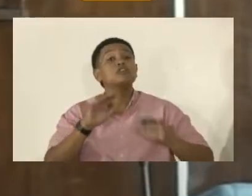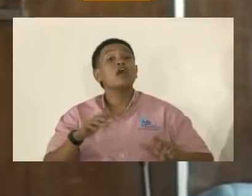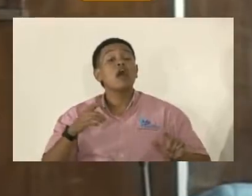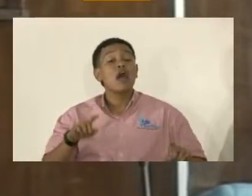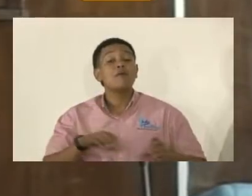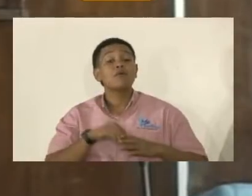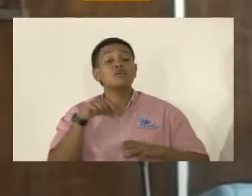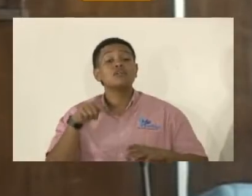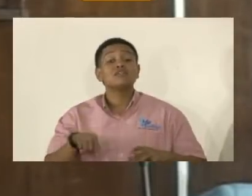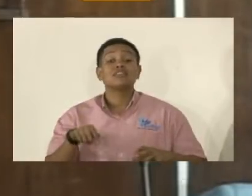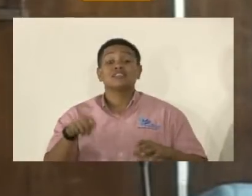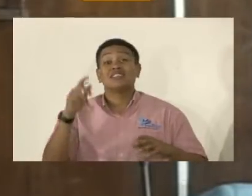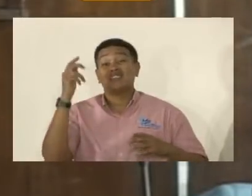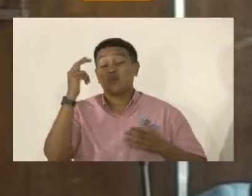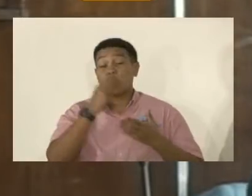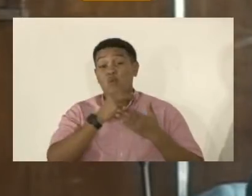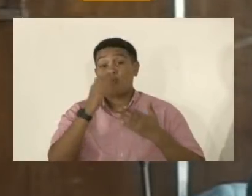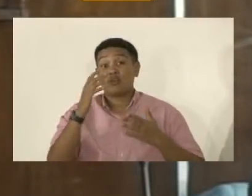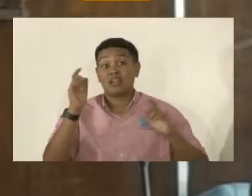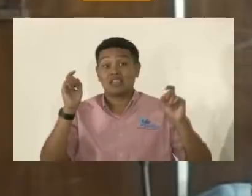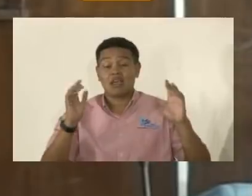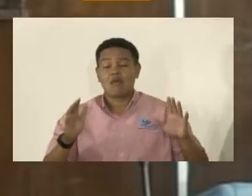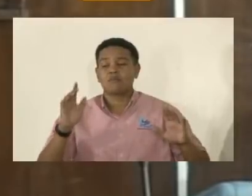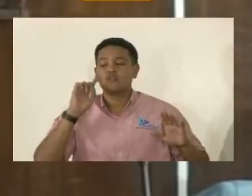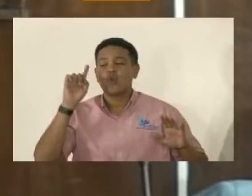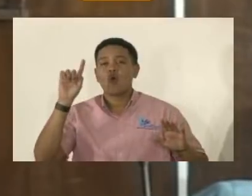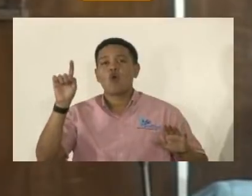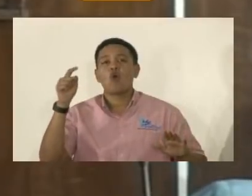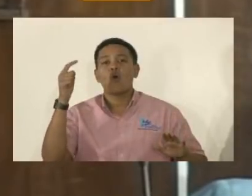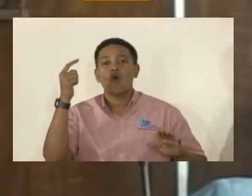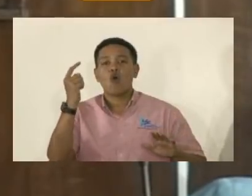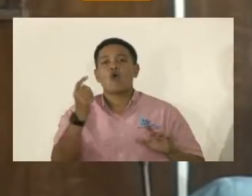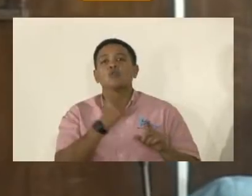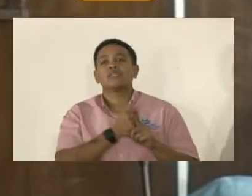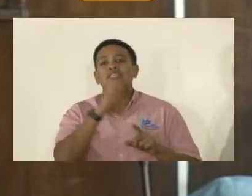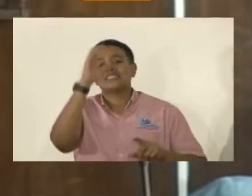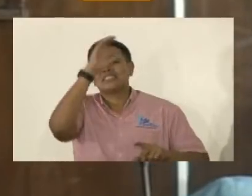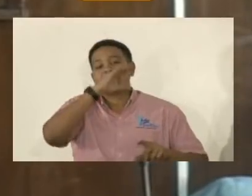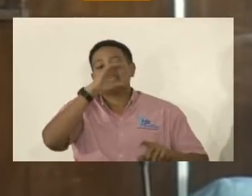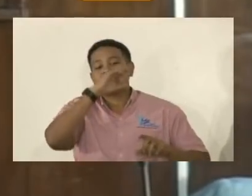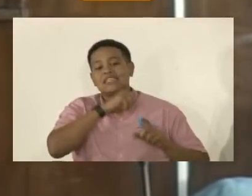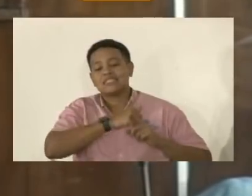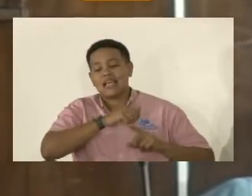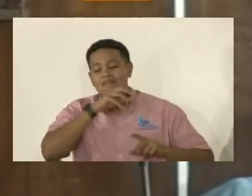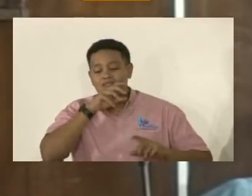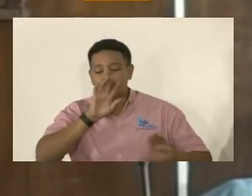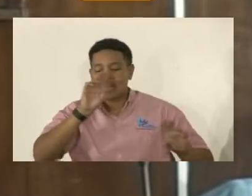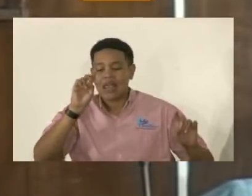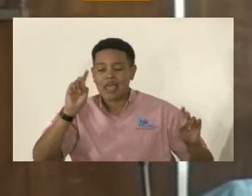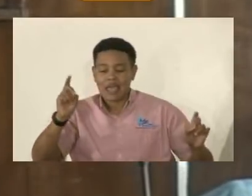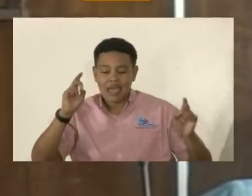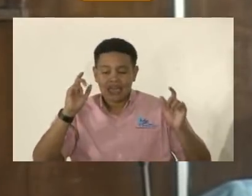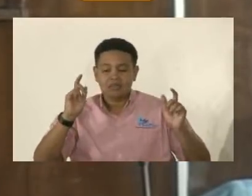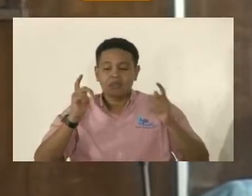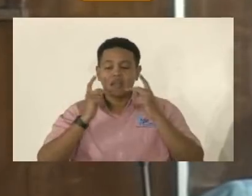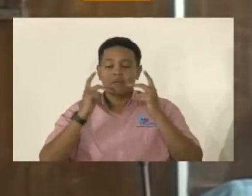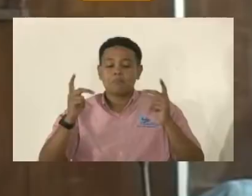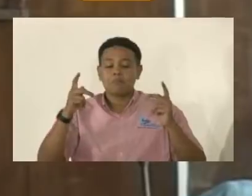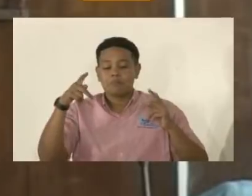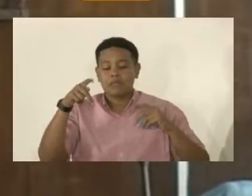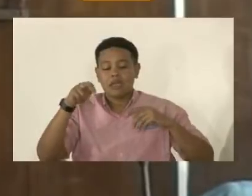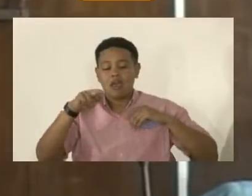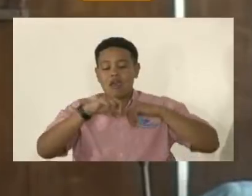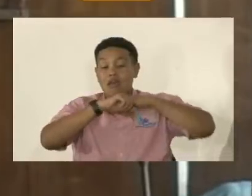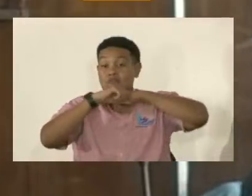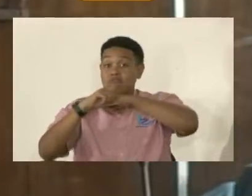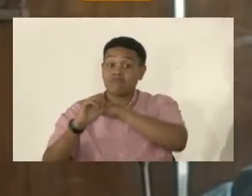this Holiness administration always seeks the expedient public relations-driven